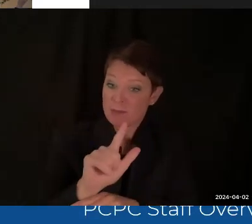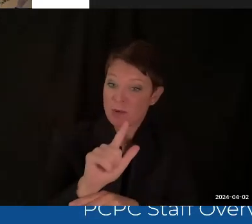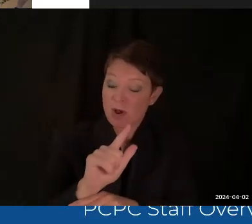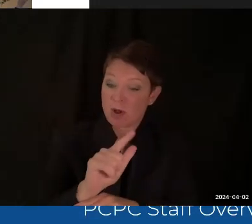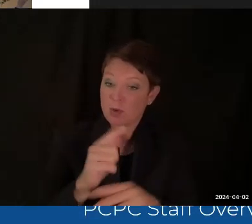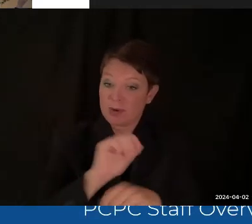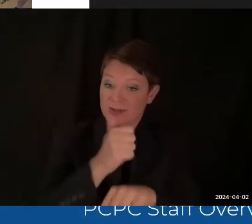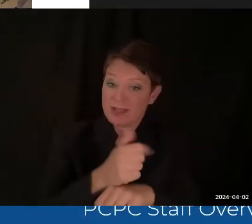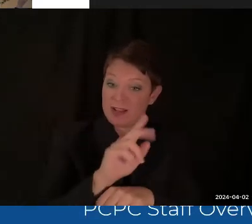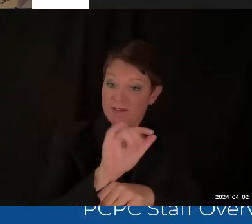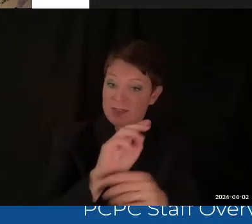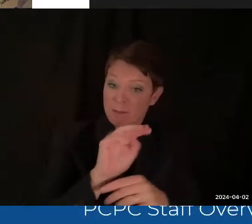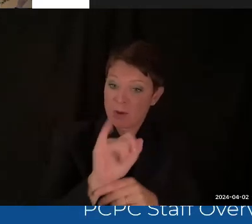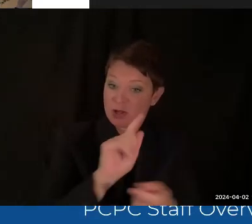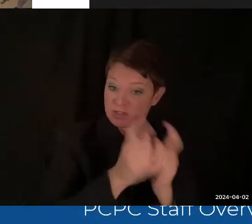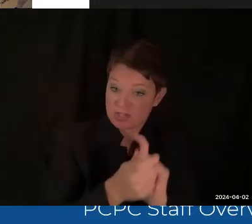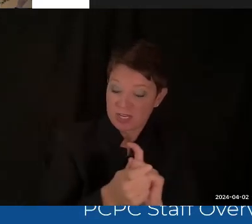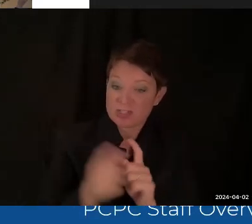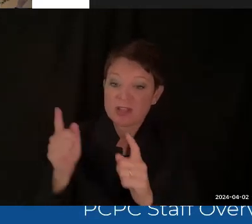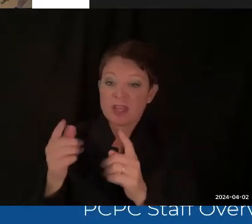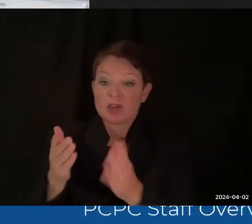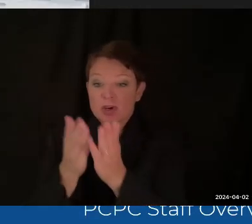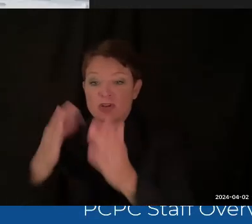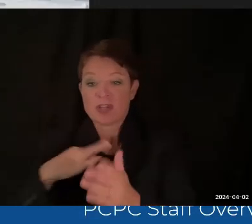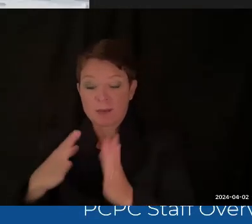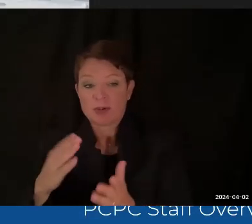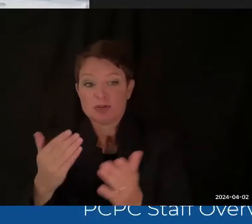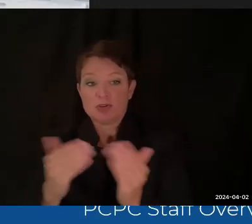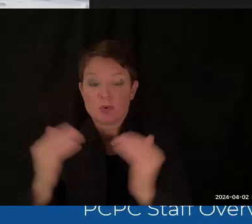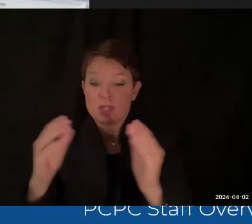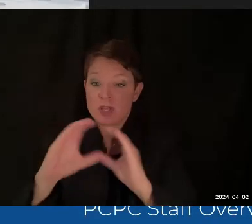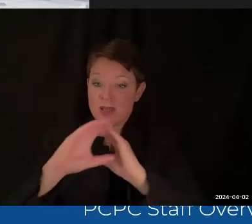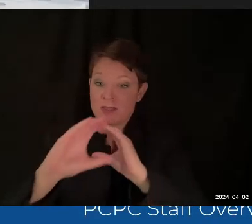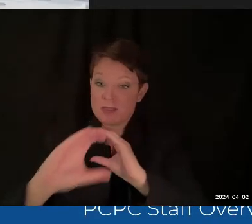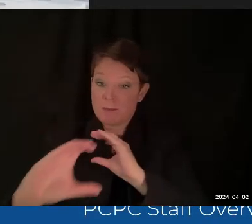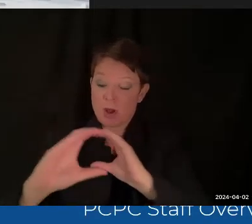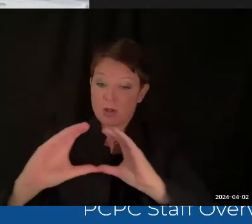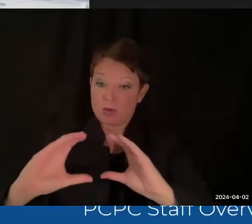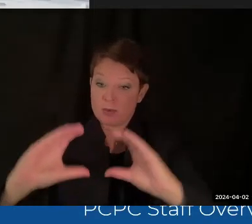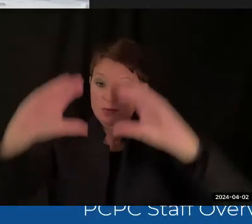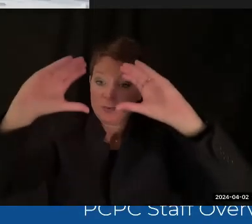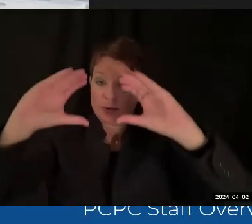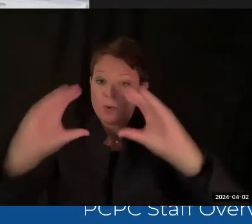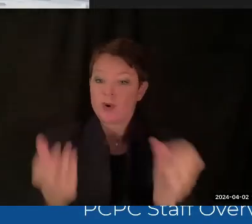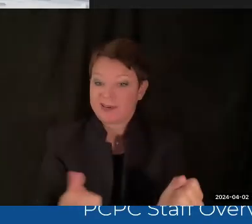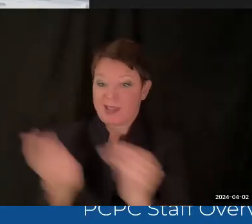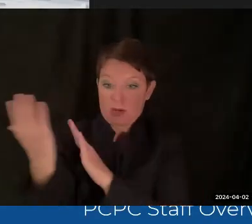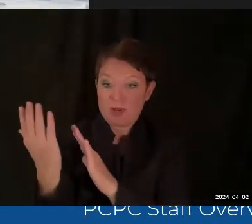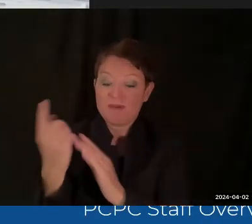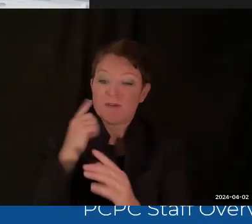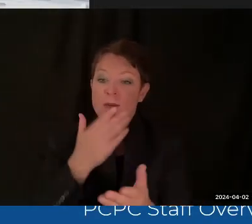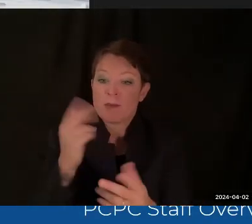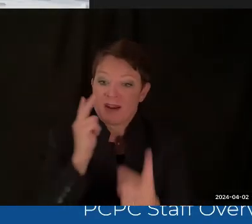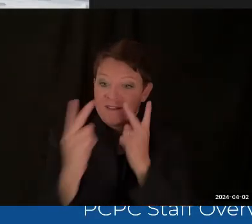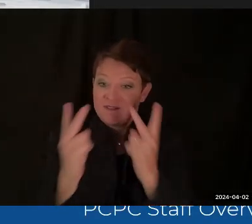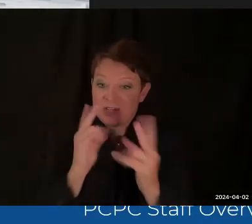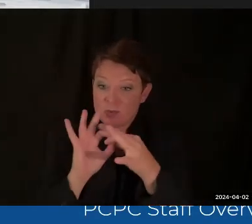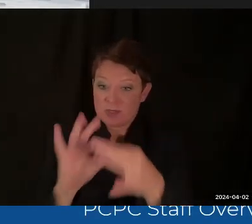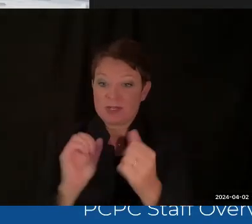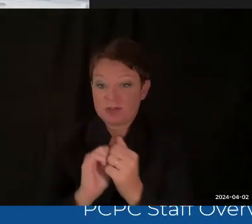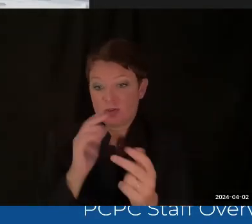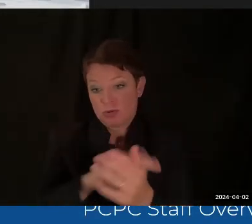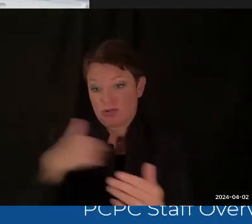change, staff encourages the applicant to consider raising or eliminating the 10th Street Bridge for a better visual connection to